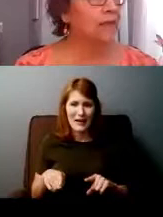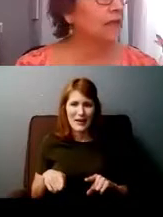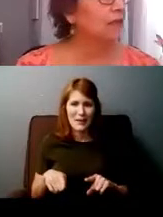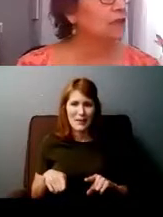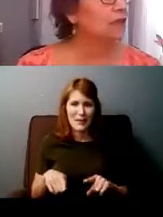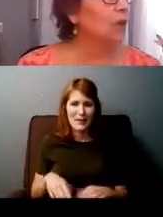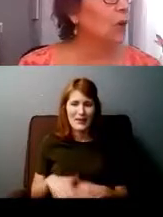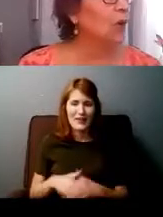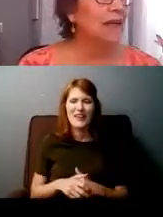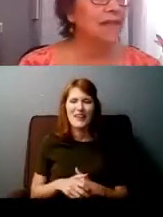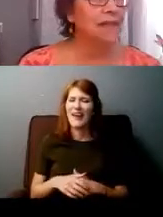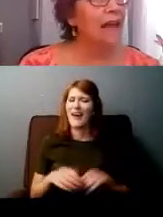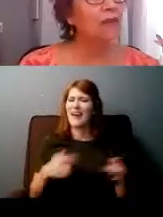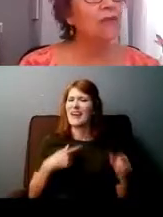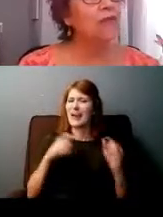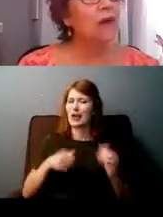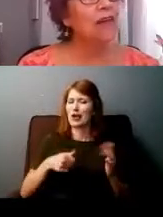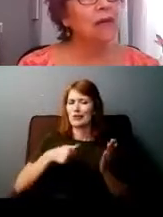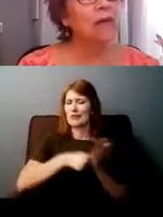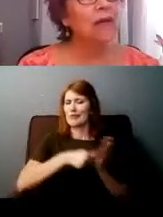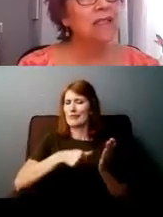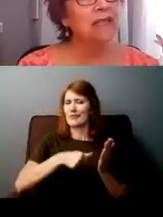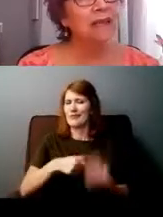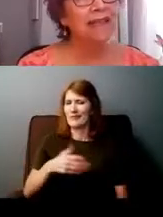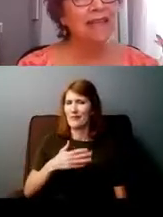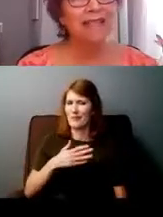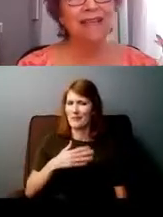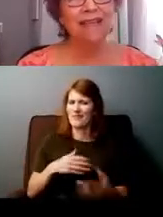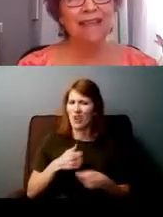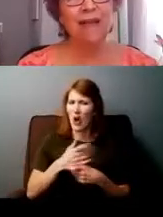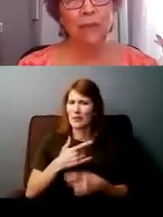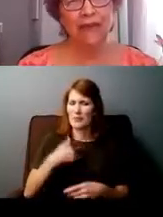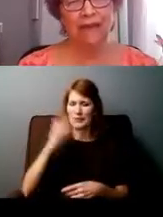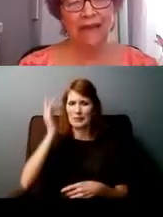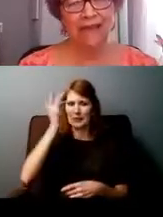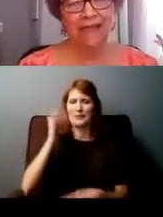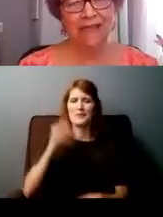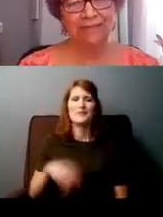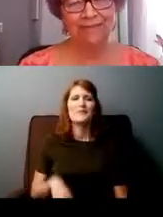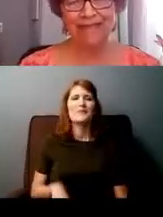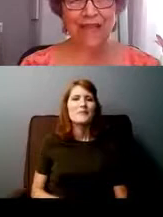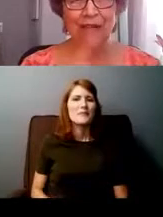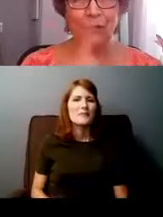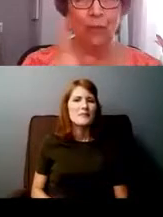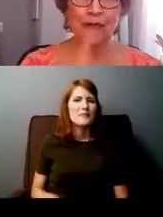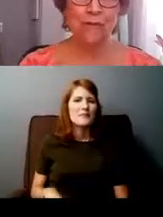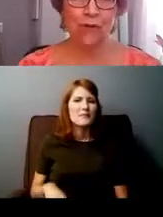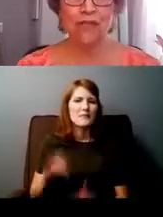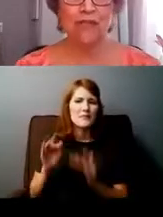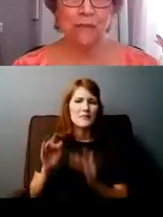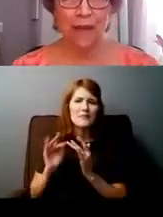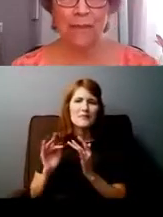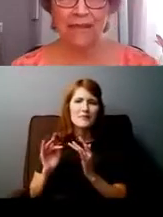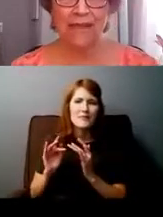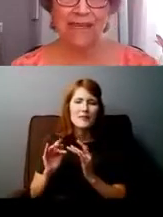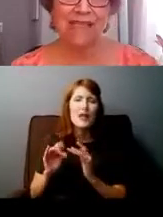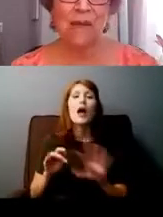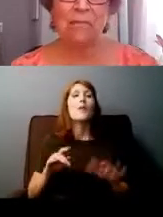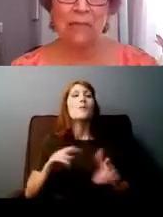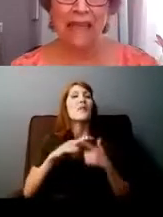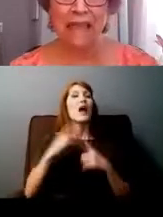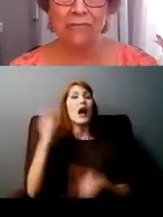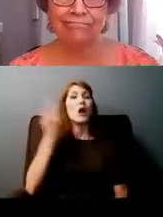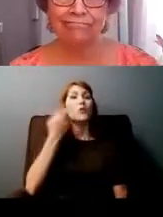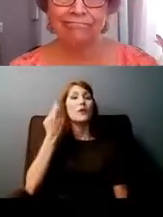pushed. So that used to be crazy. And then suddenly I realized nobody pushes my buttons